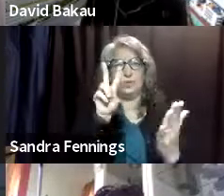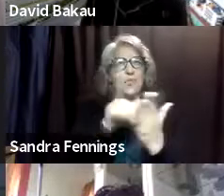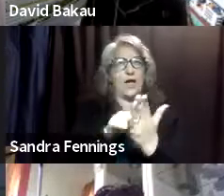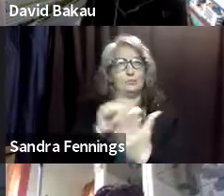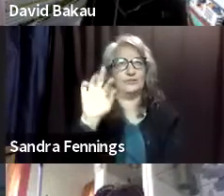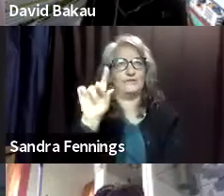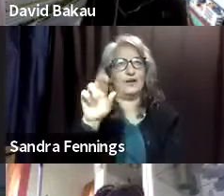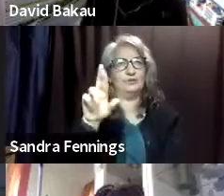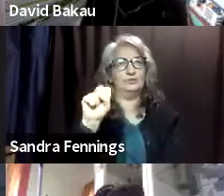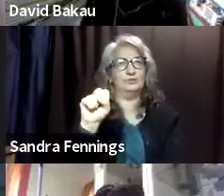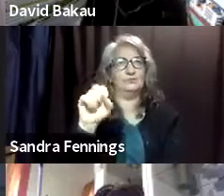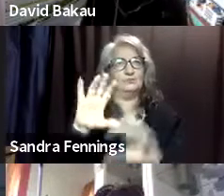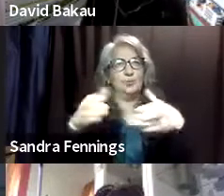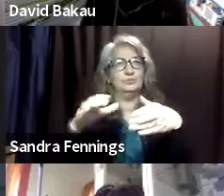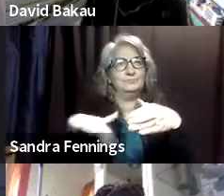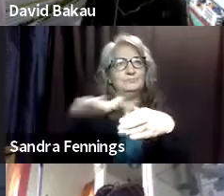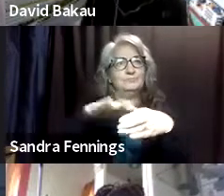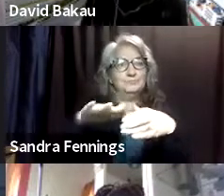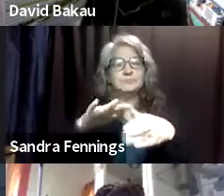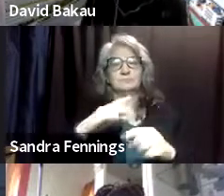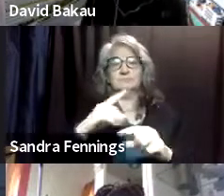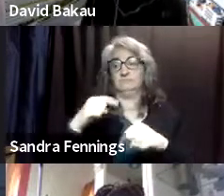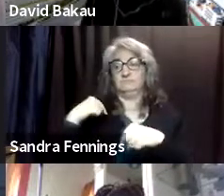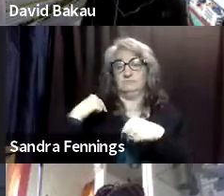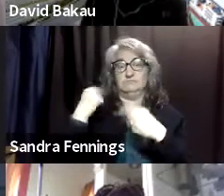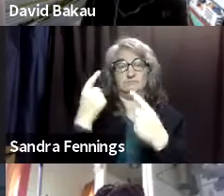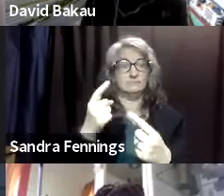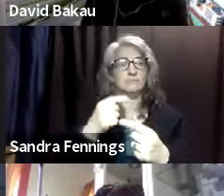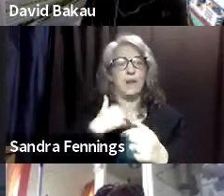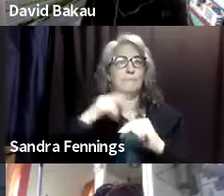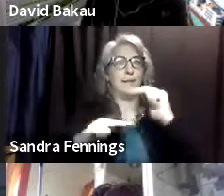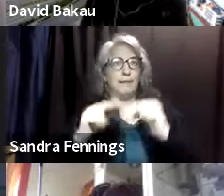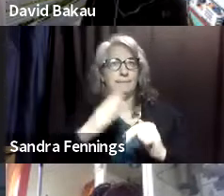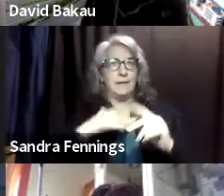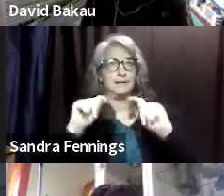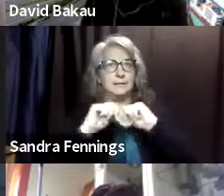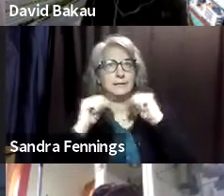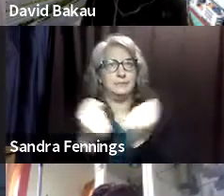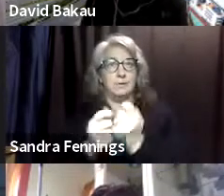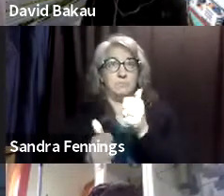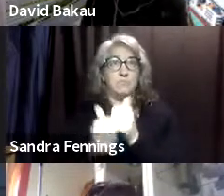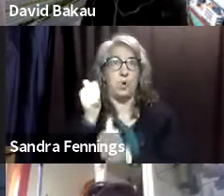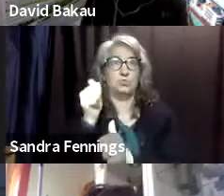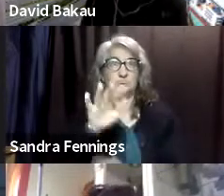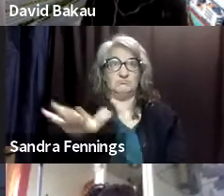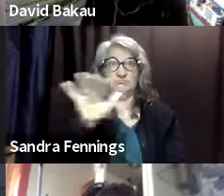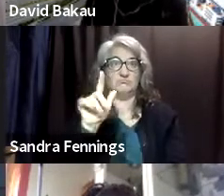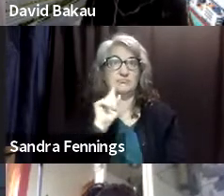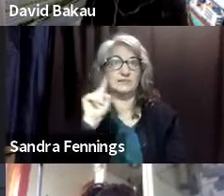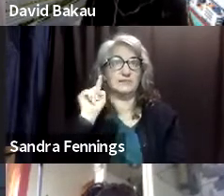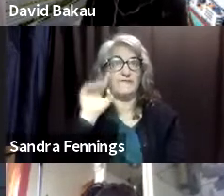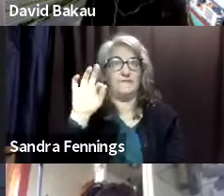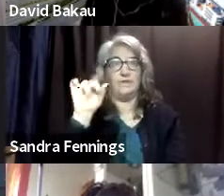At that time, it was very small. There was maybe about 2,000 or 200 of us in the area. And I've built my